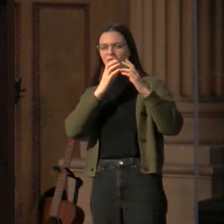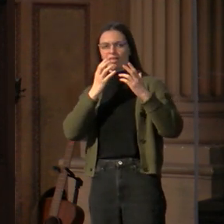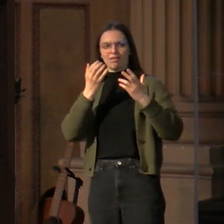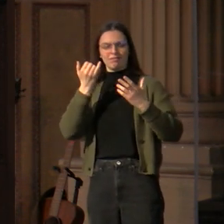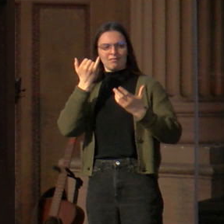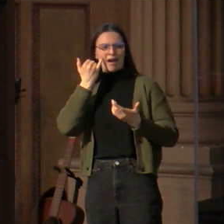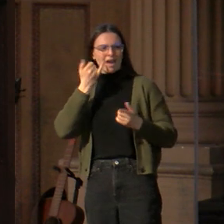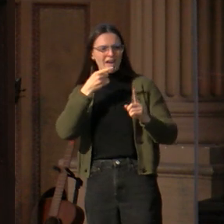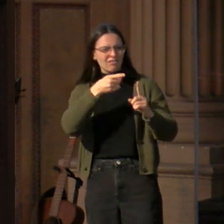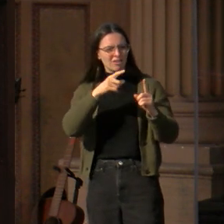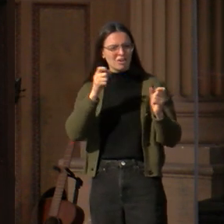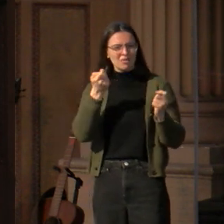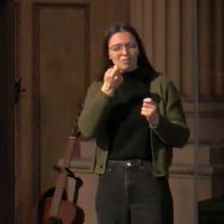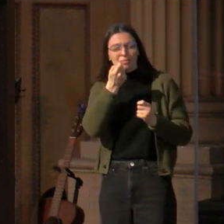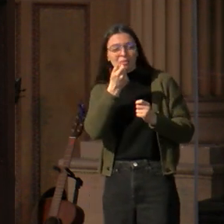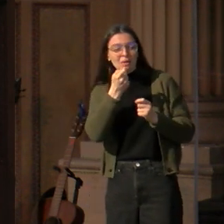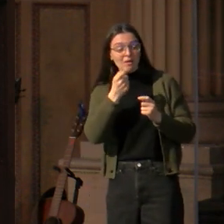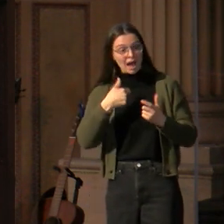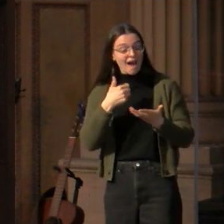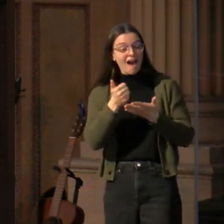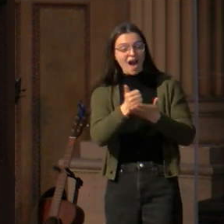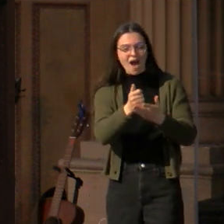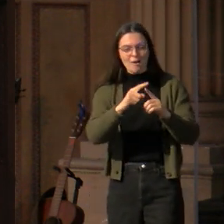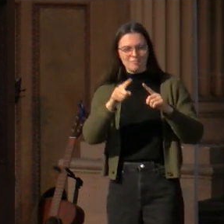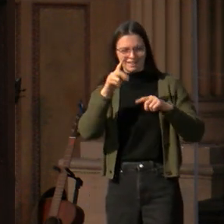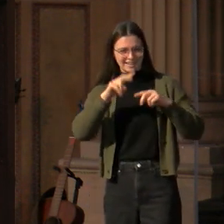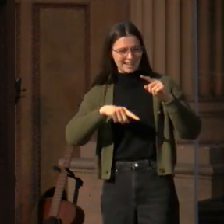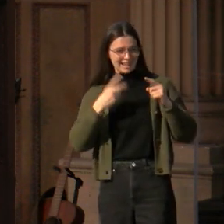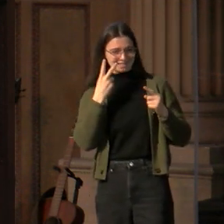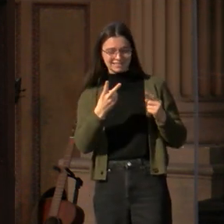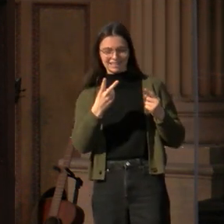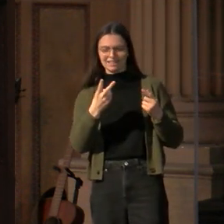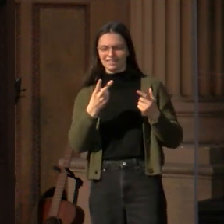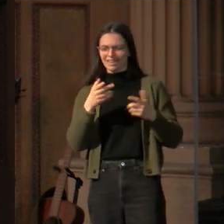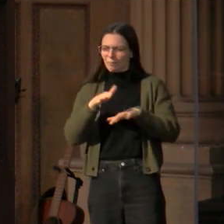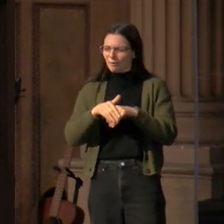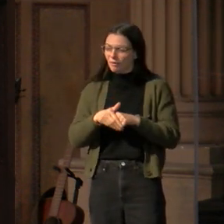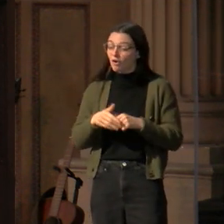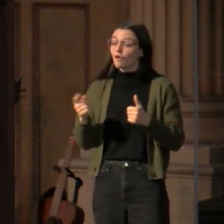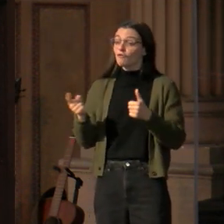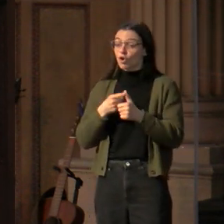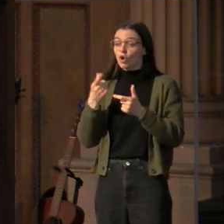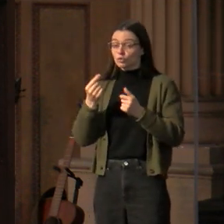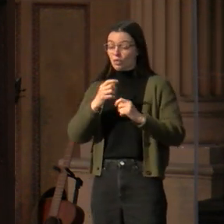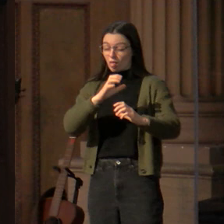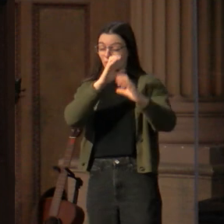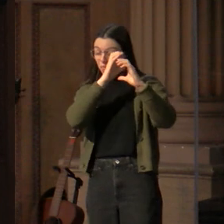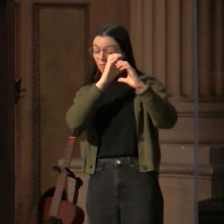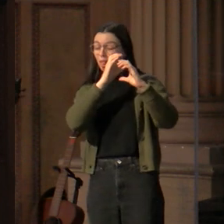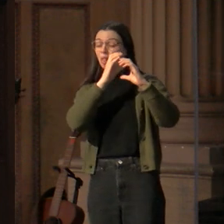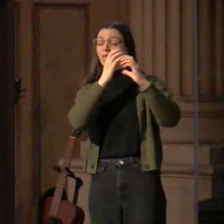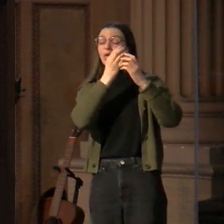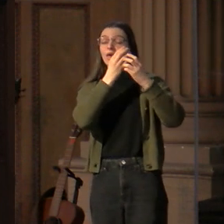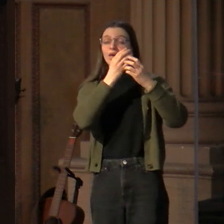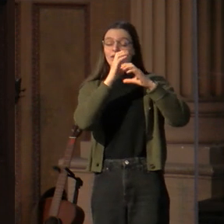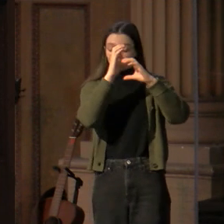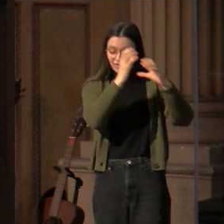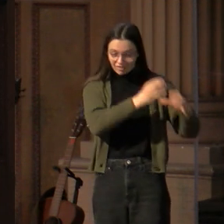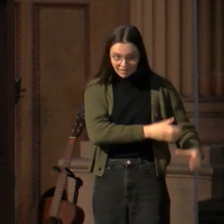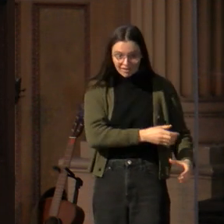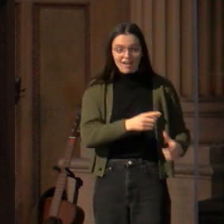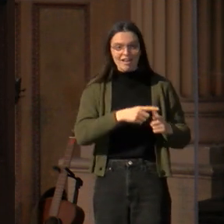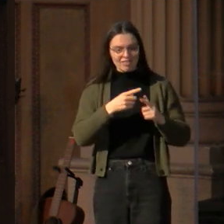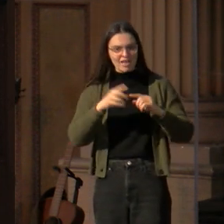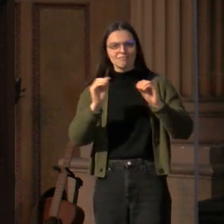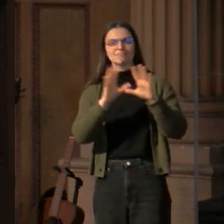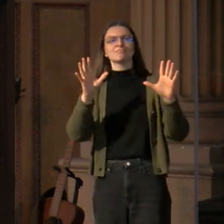when there's a log in your own eye? You hypocrite. First, take the log out of your own eye, and then you'll see clearly to